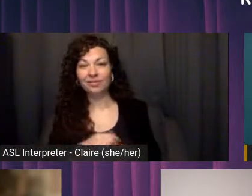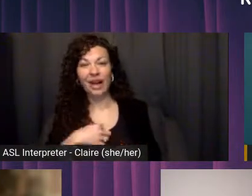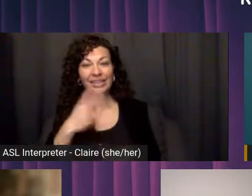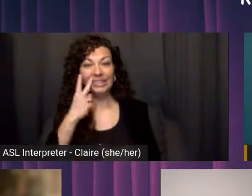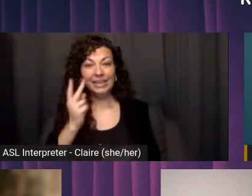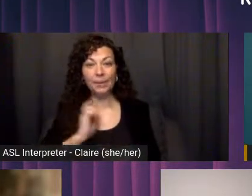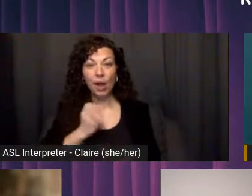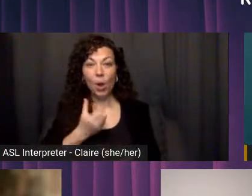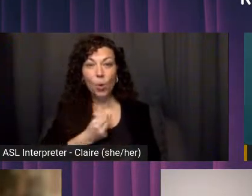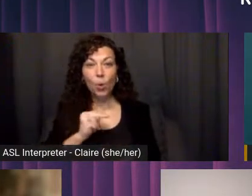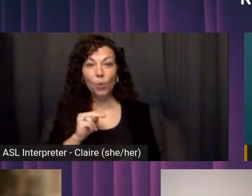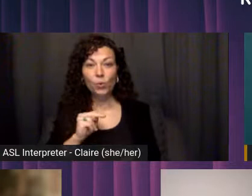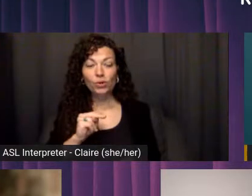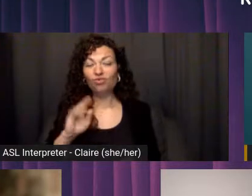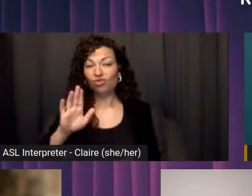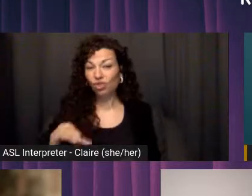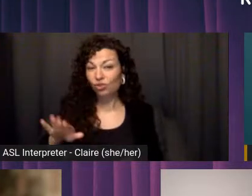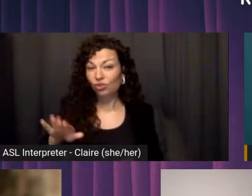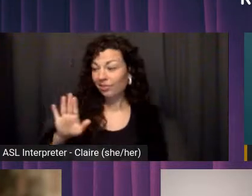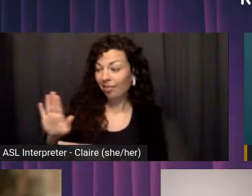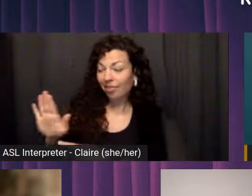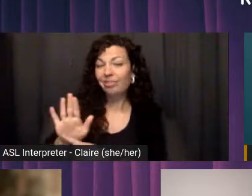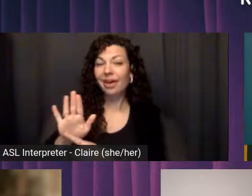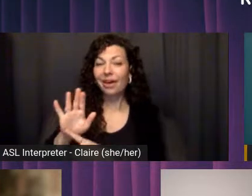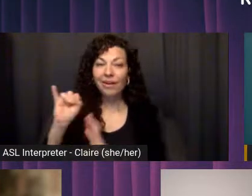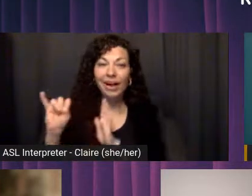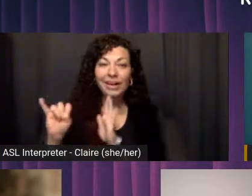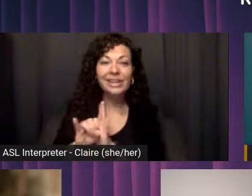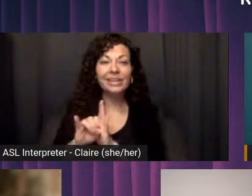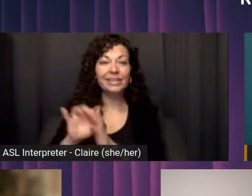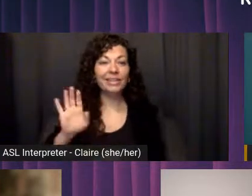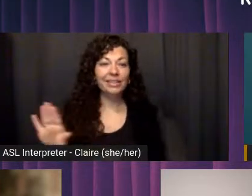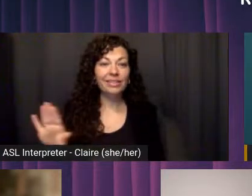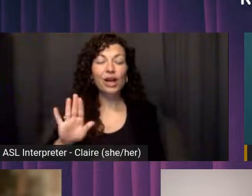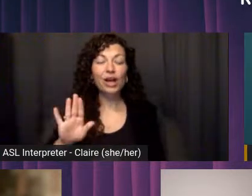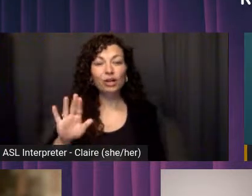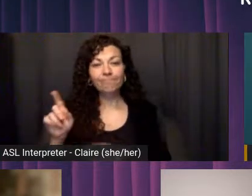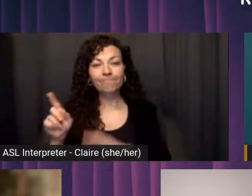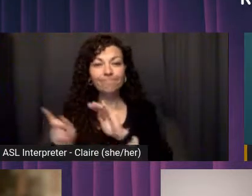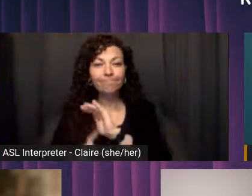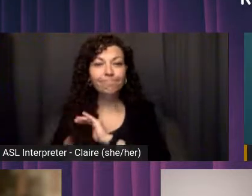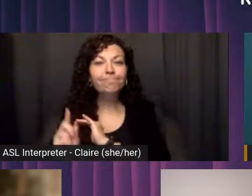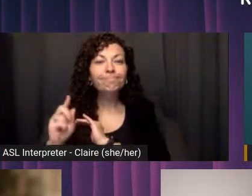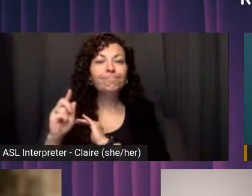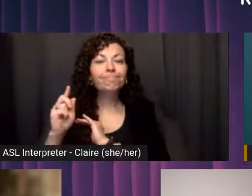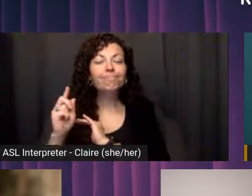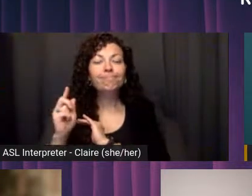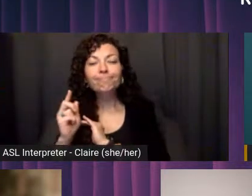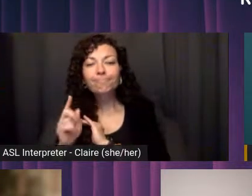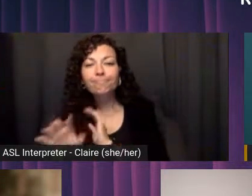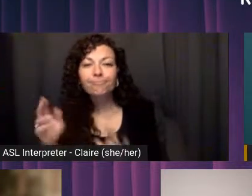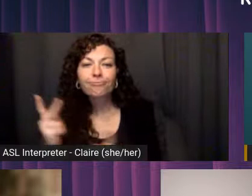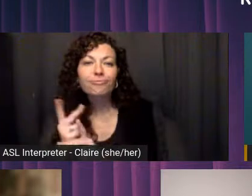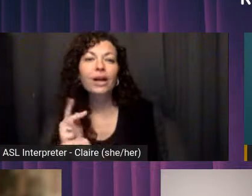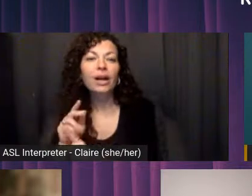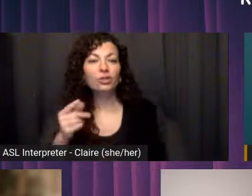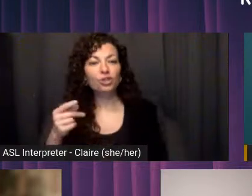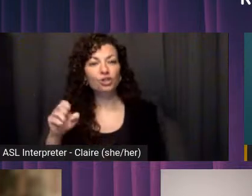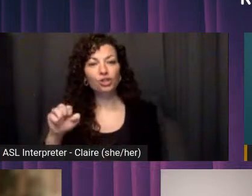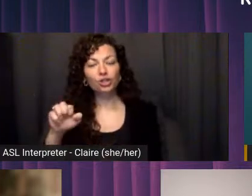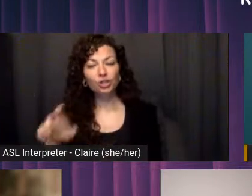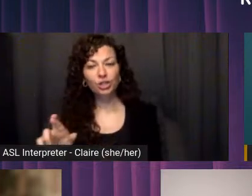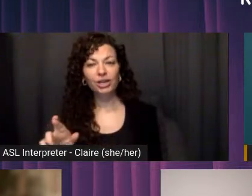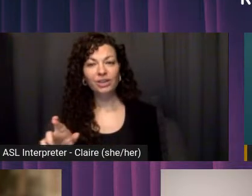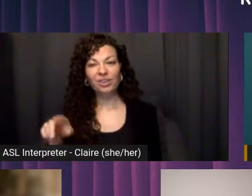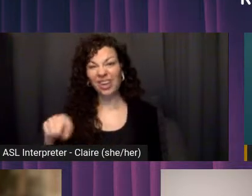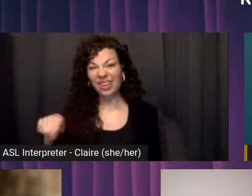their journeys in gender, and what they're learning in their elementary school, which is